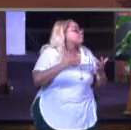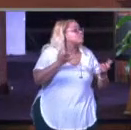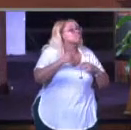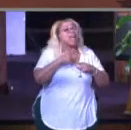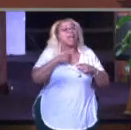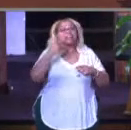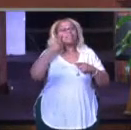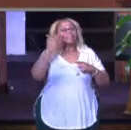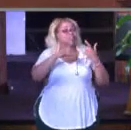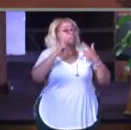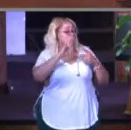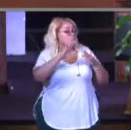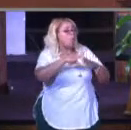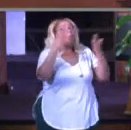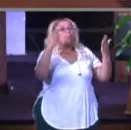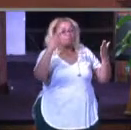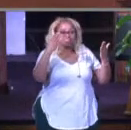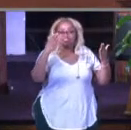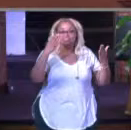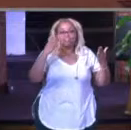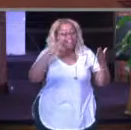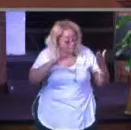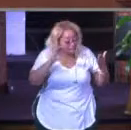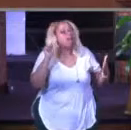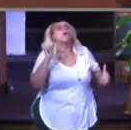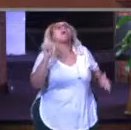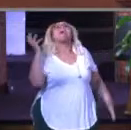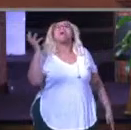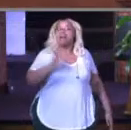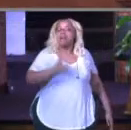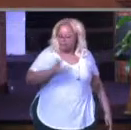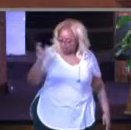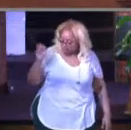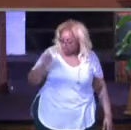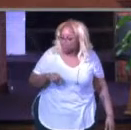think some people are going to pop the trunk open and find out,